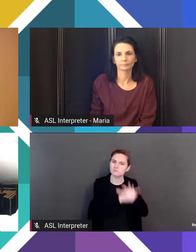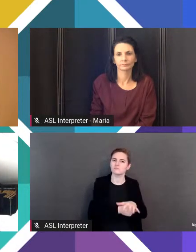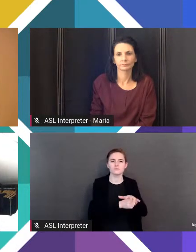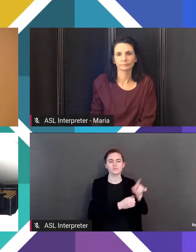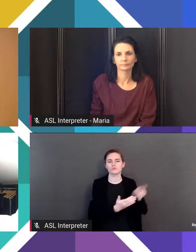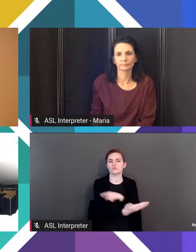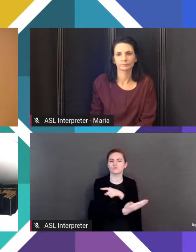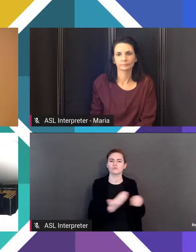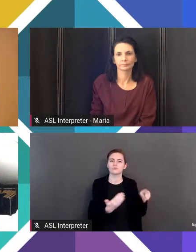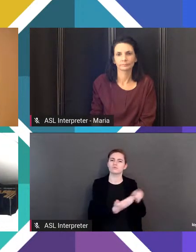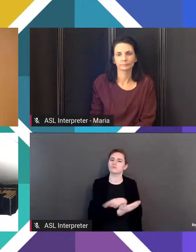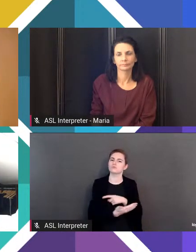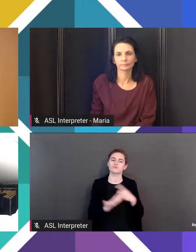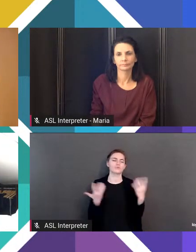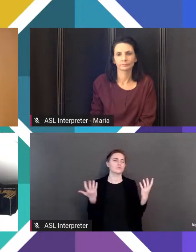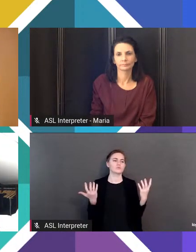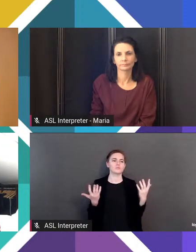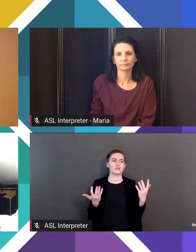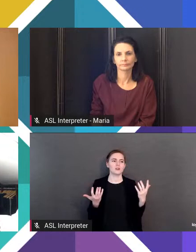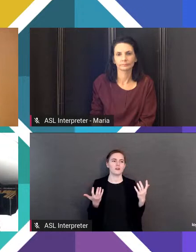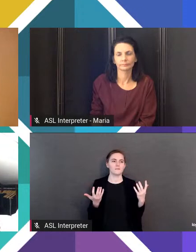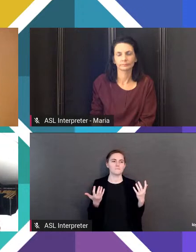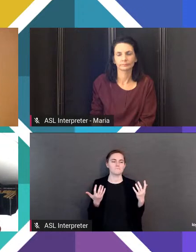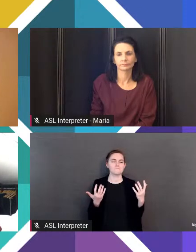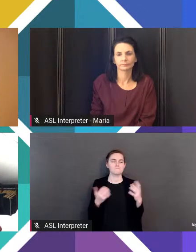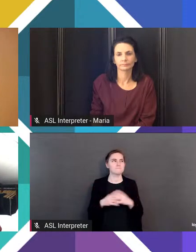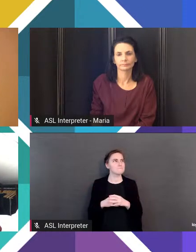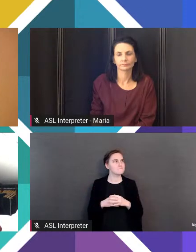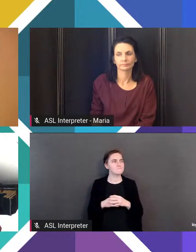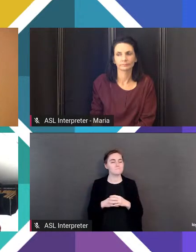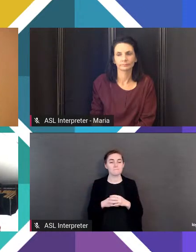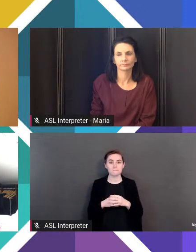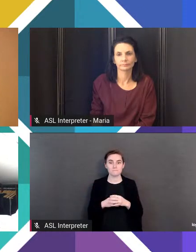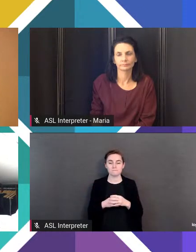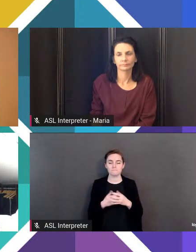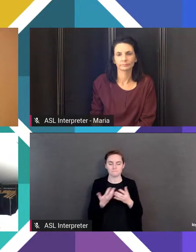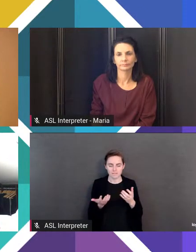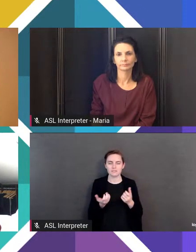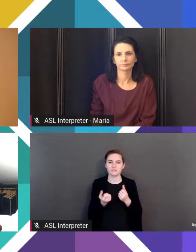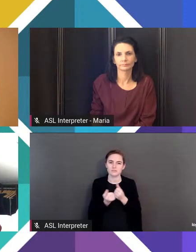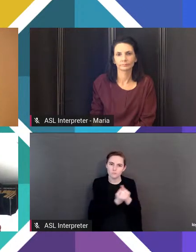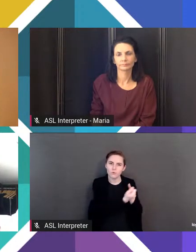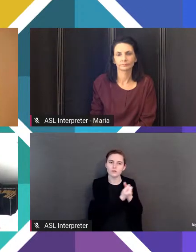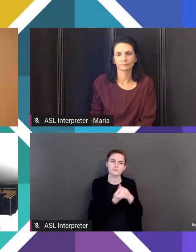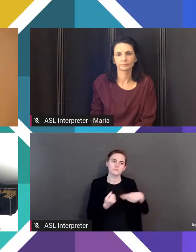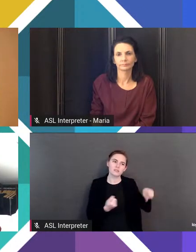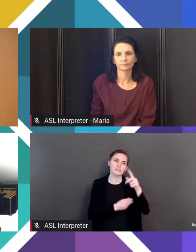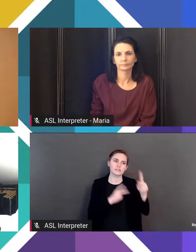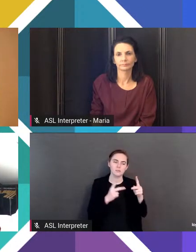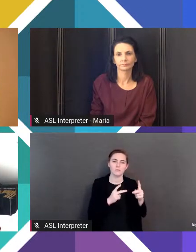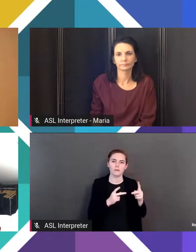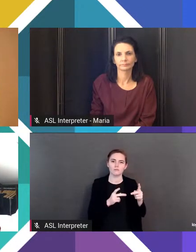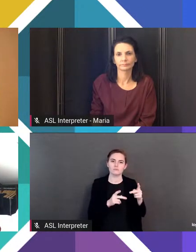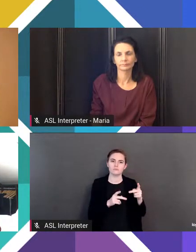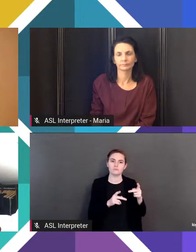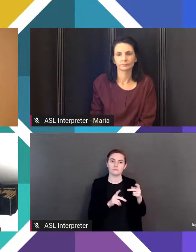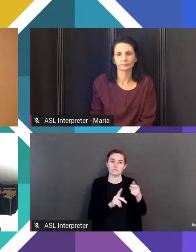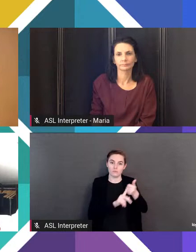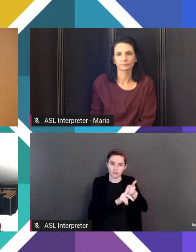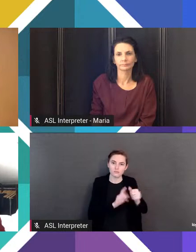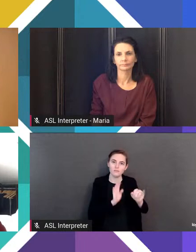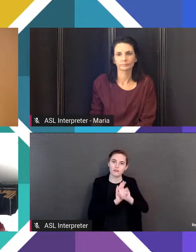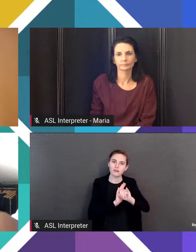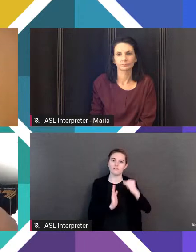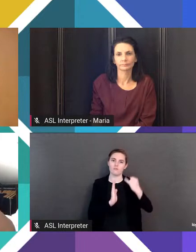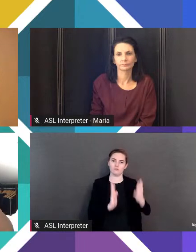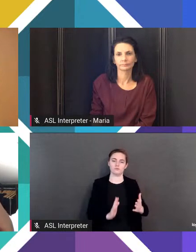you know, as I mean, and supporting these people who identify as artists is one of those ways where we continue, where